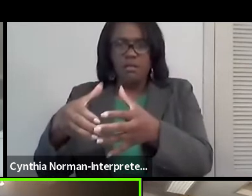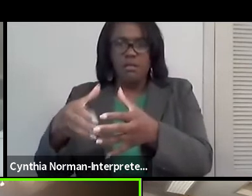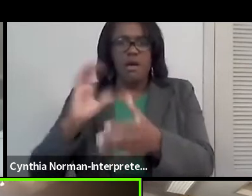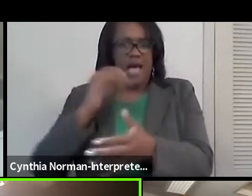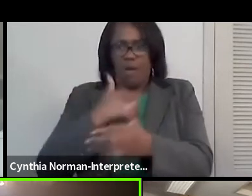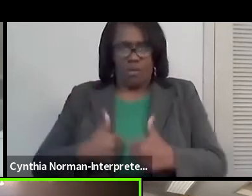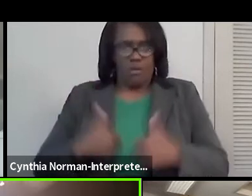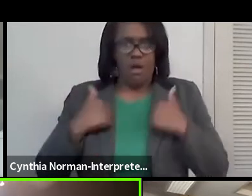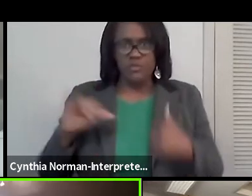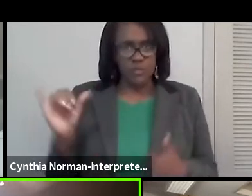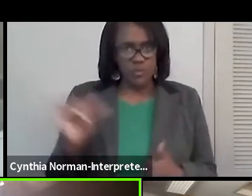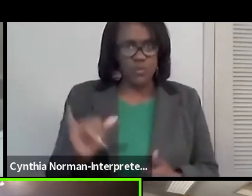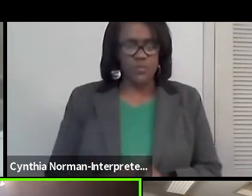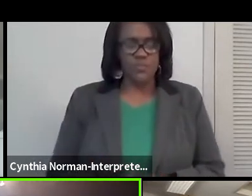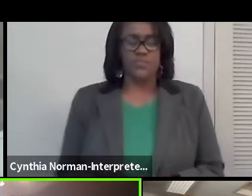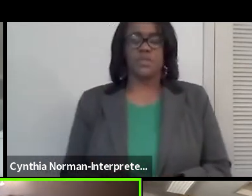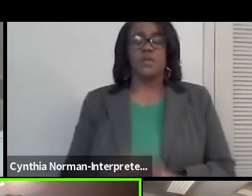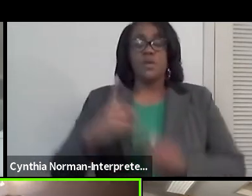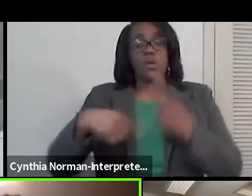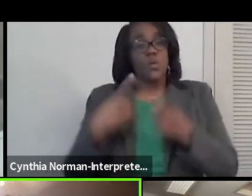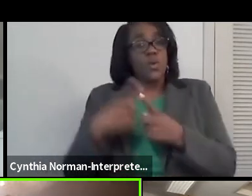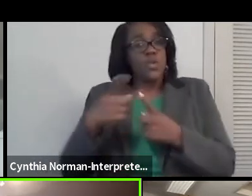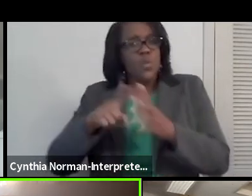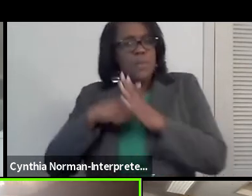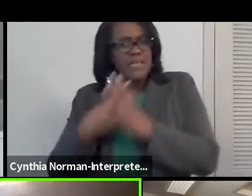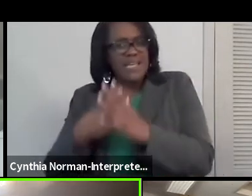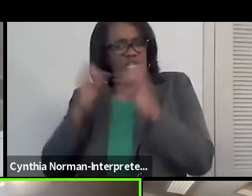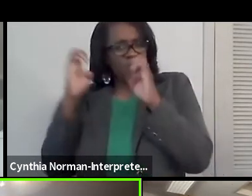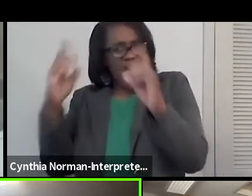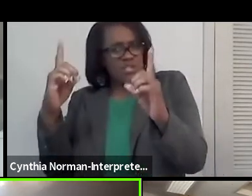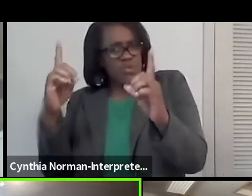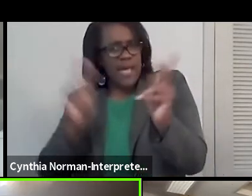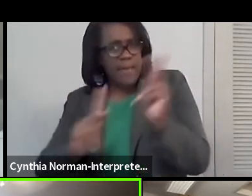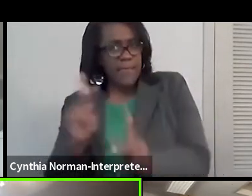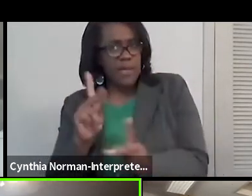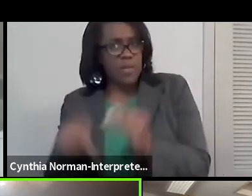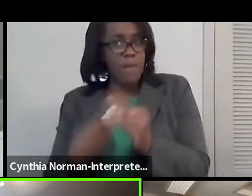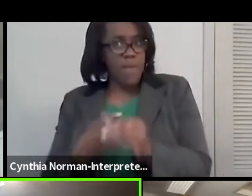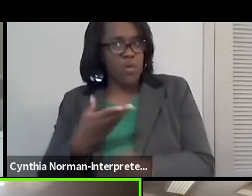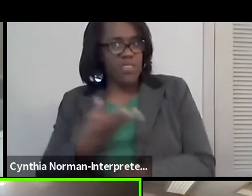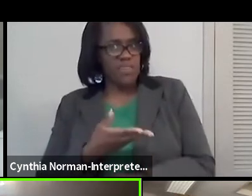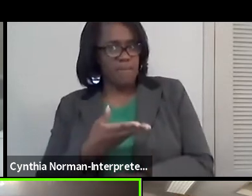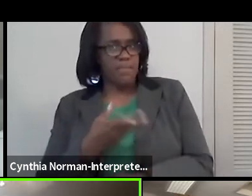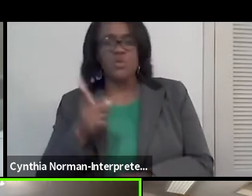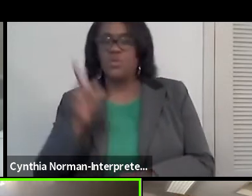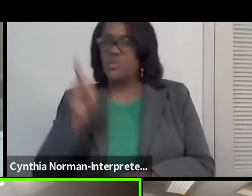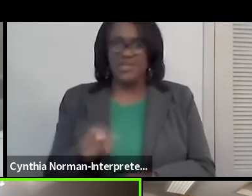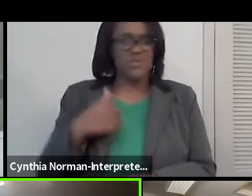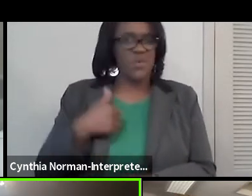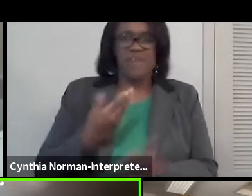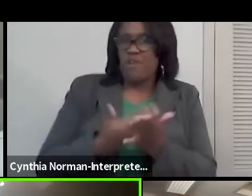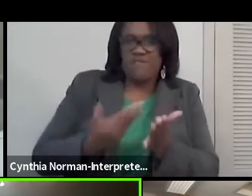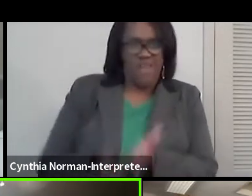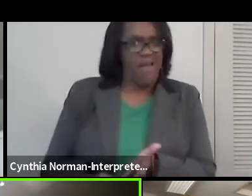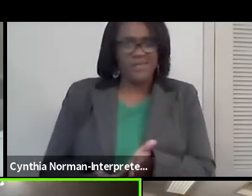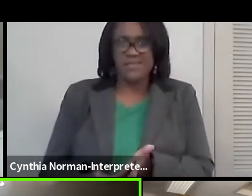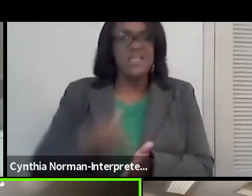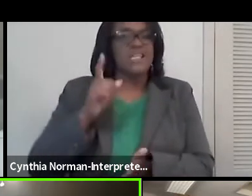lives. And so when you're beginning to educate people about this, you need to have your facts. You need to be